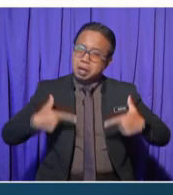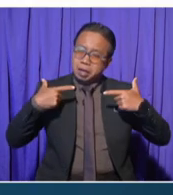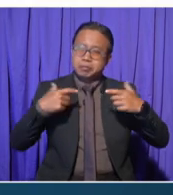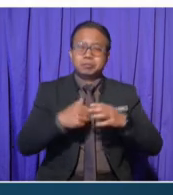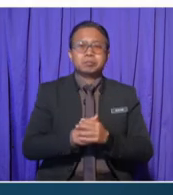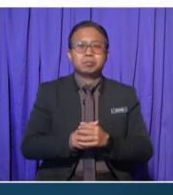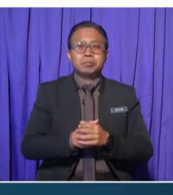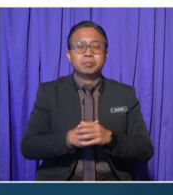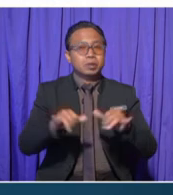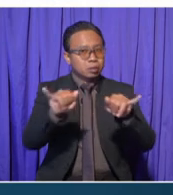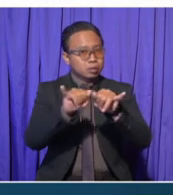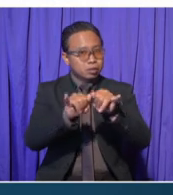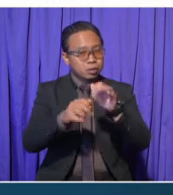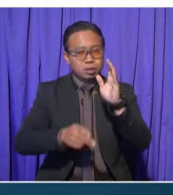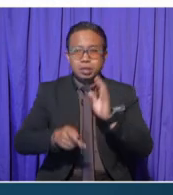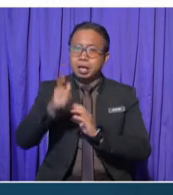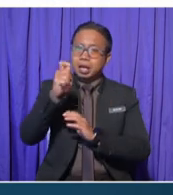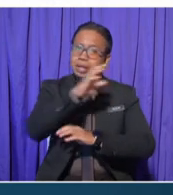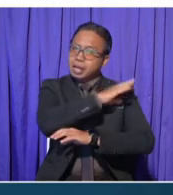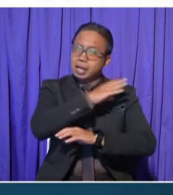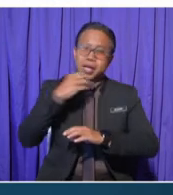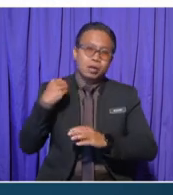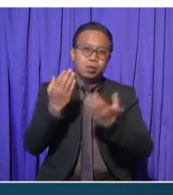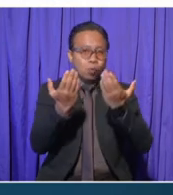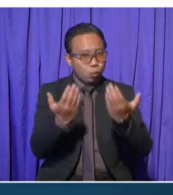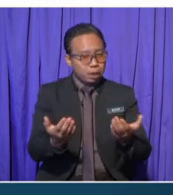Measuring height and weight helps